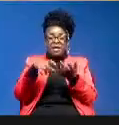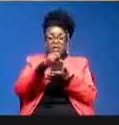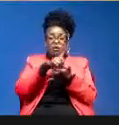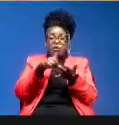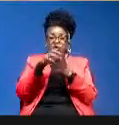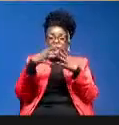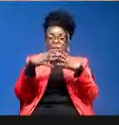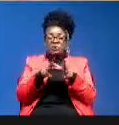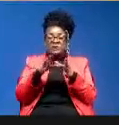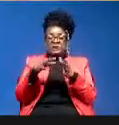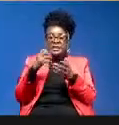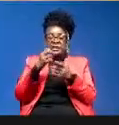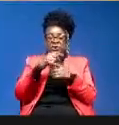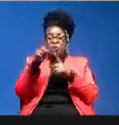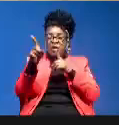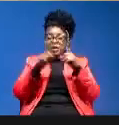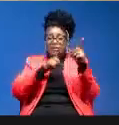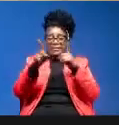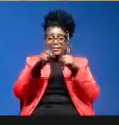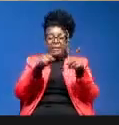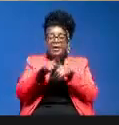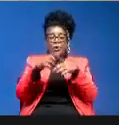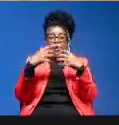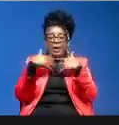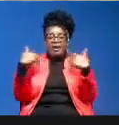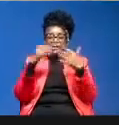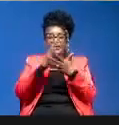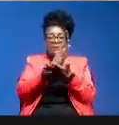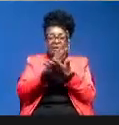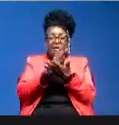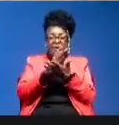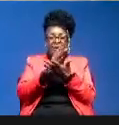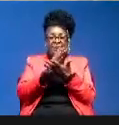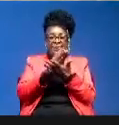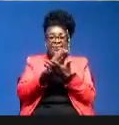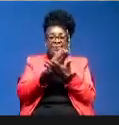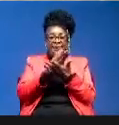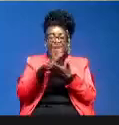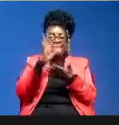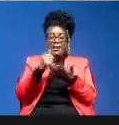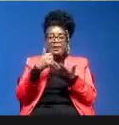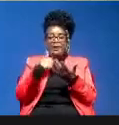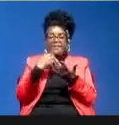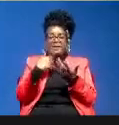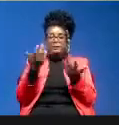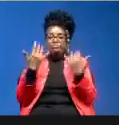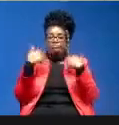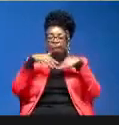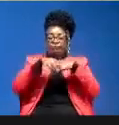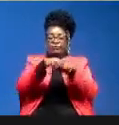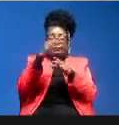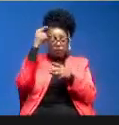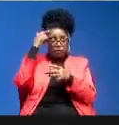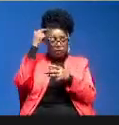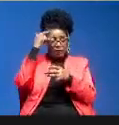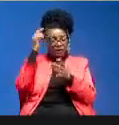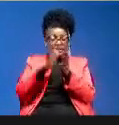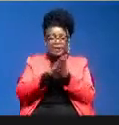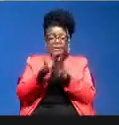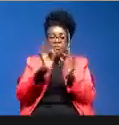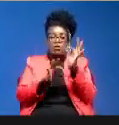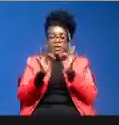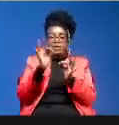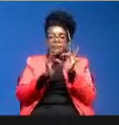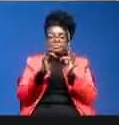local communities in the tourism and wildlife sectors. By blending traditional knowledge and modern